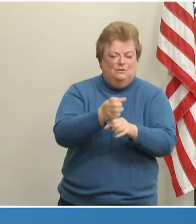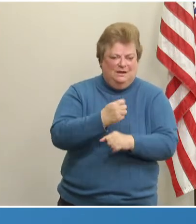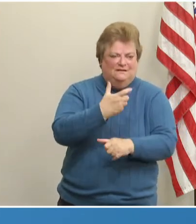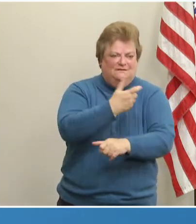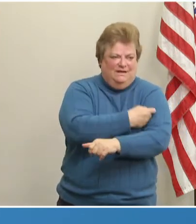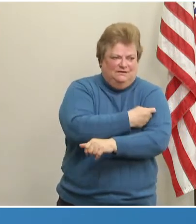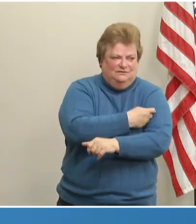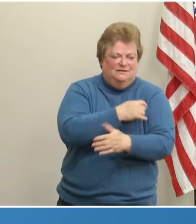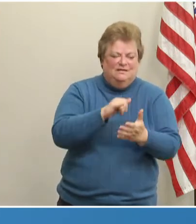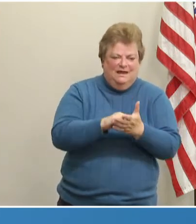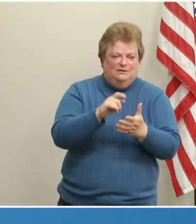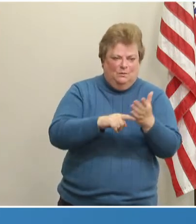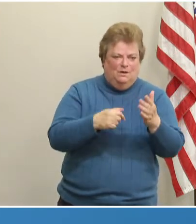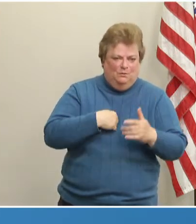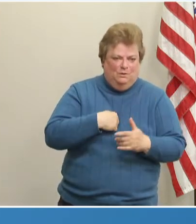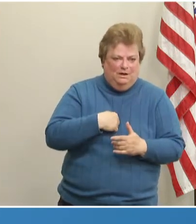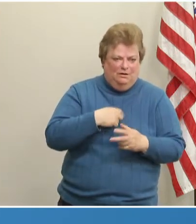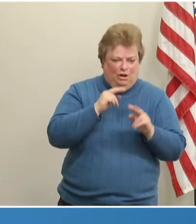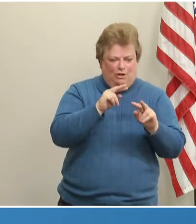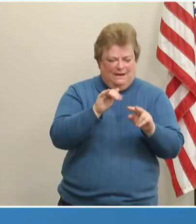vaccinated. That's what we're looking at.